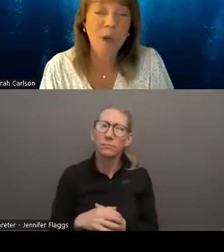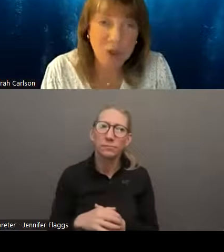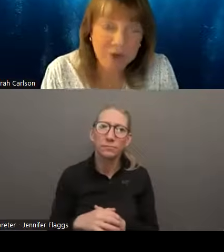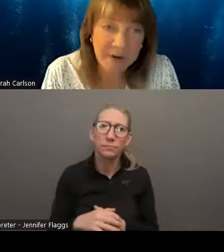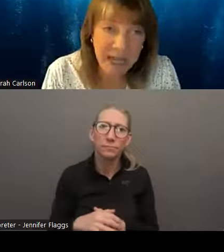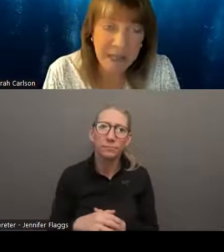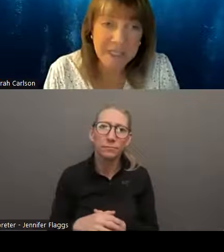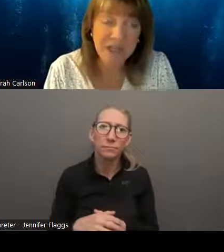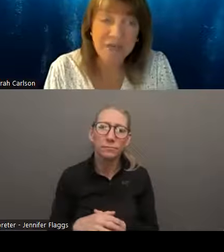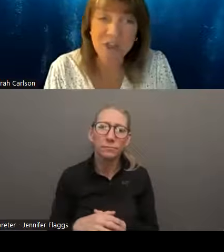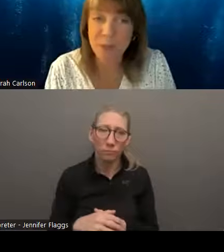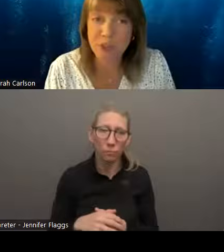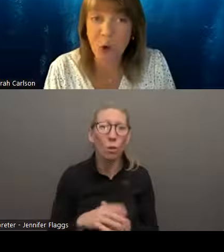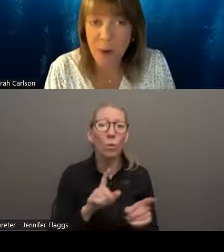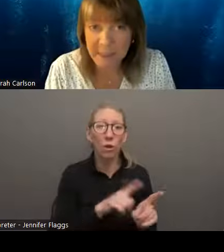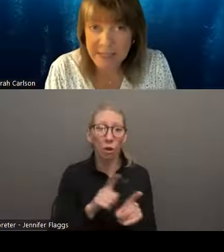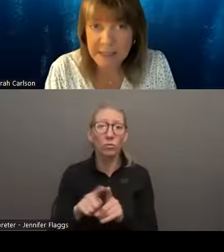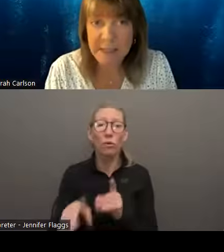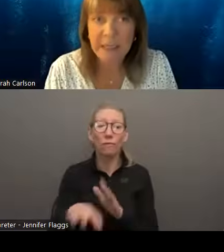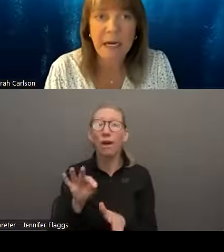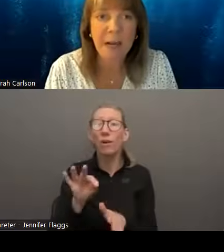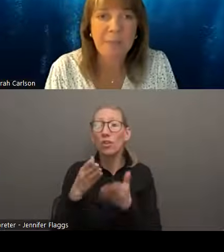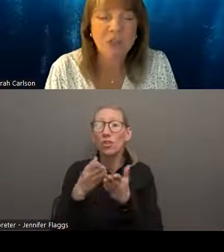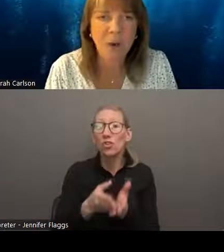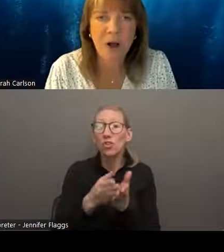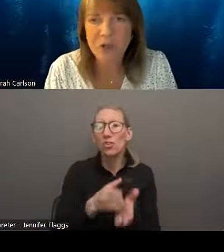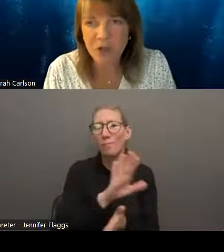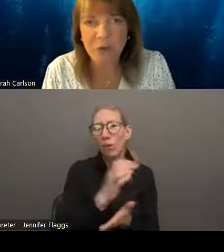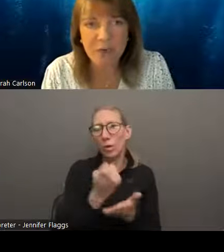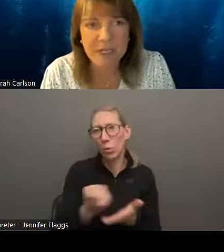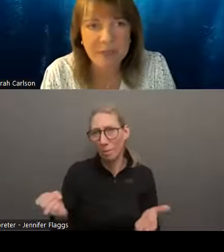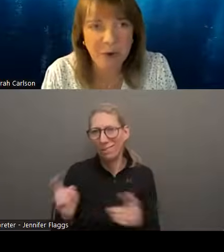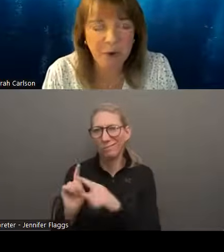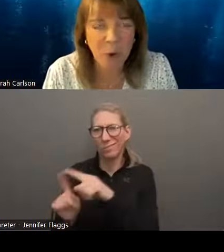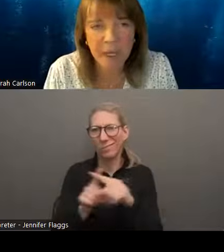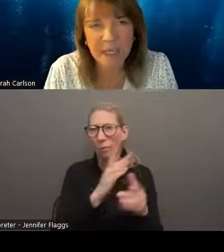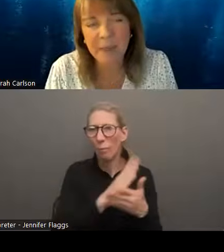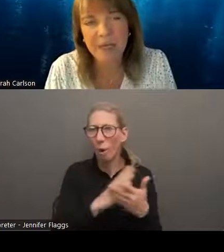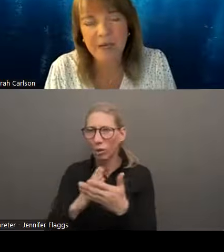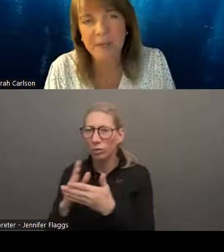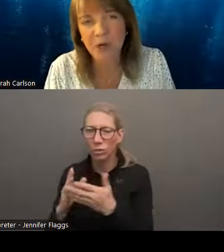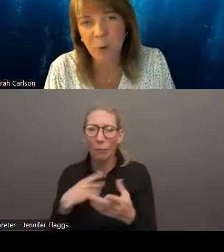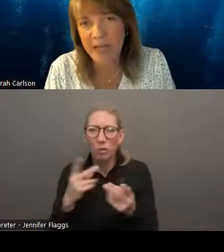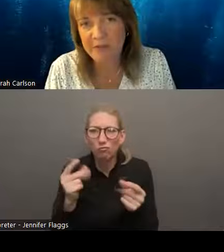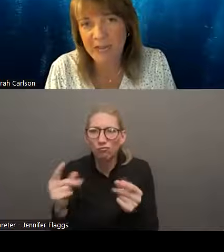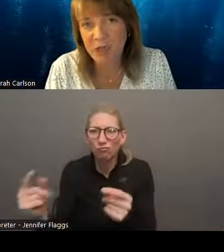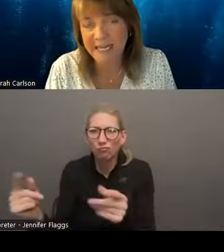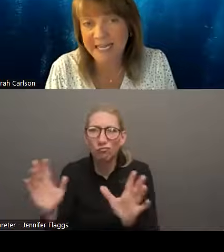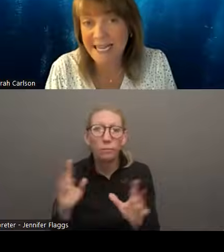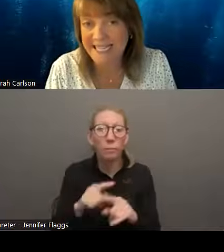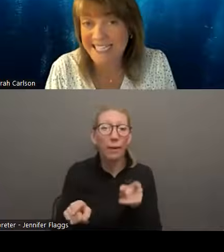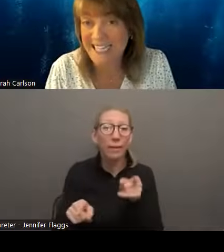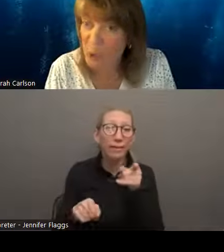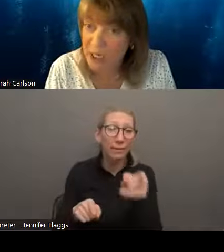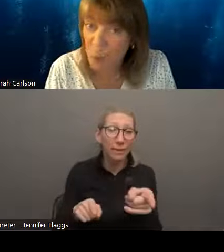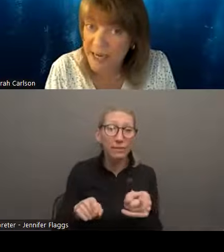We also found elements of the ship's equipment. So I'll just go through these rather quickly, but here we have actually a